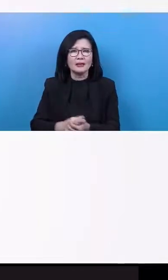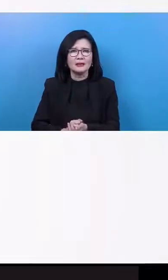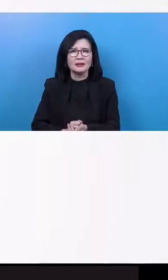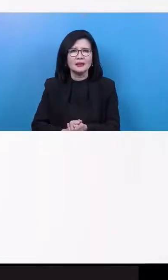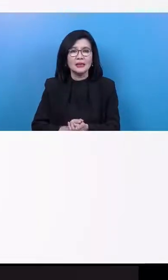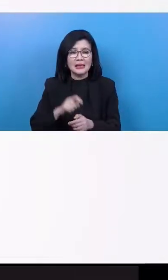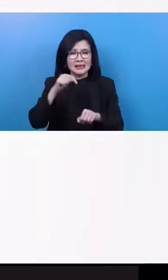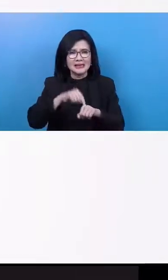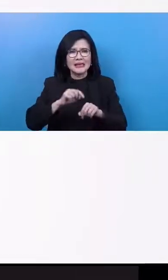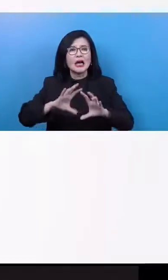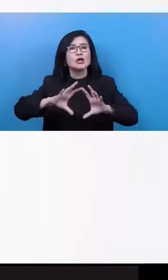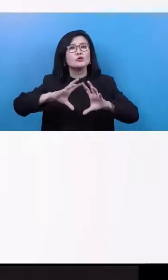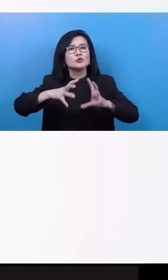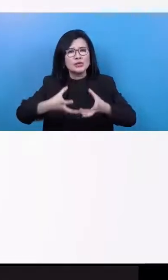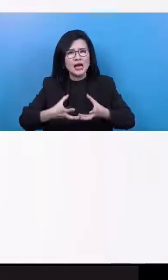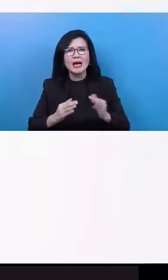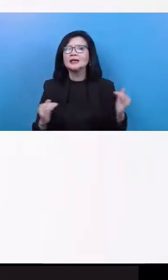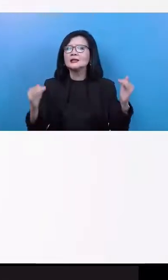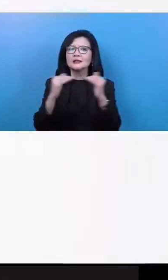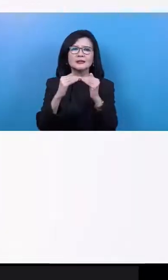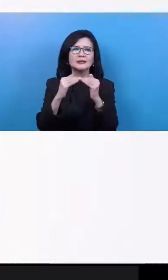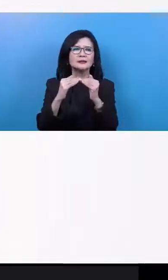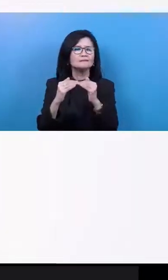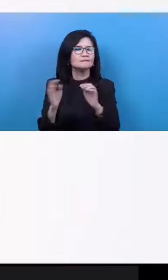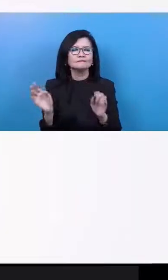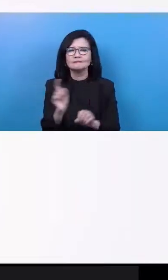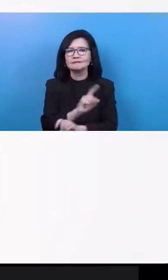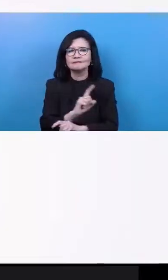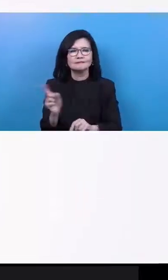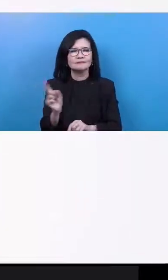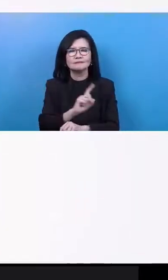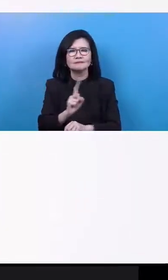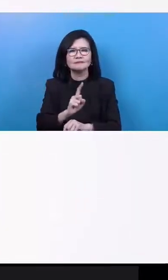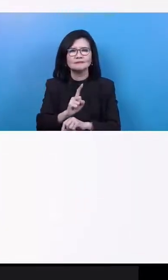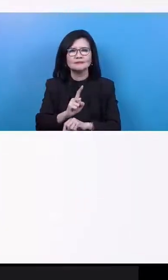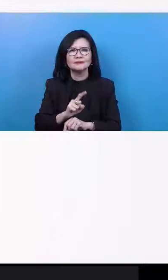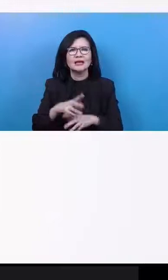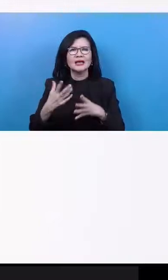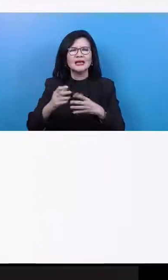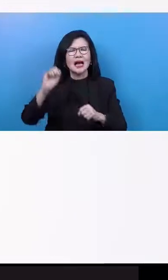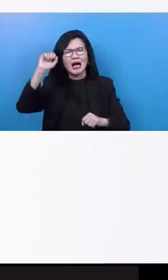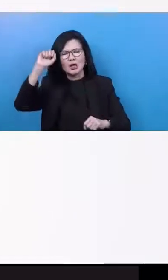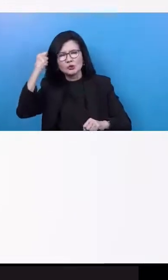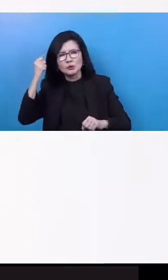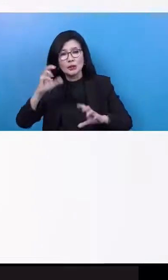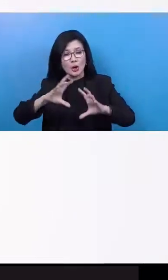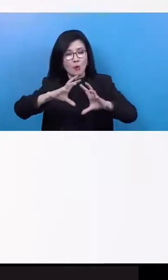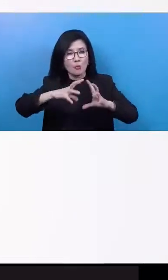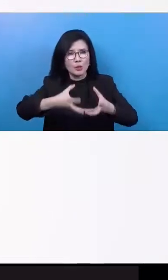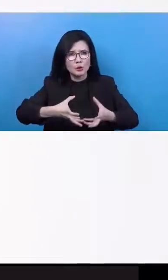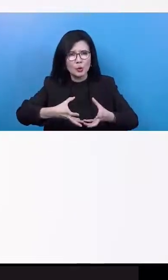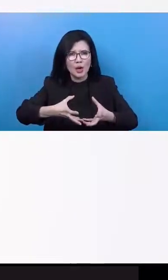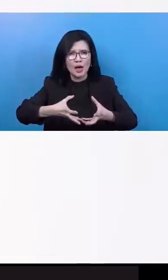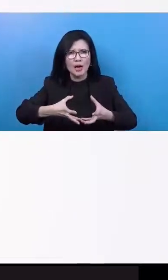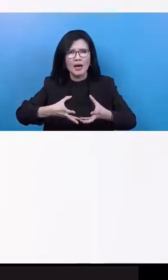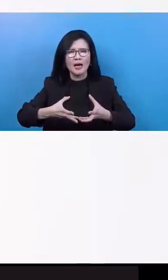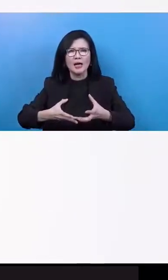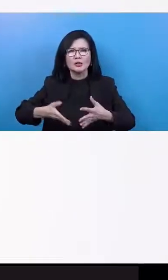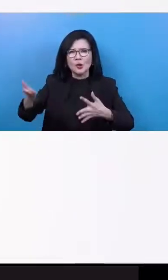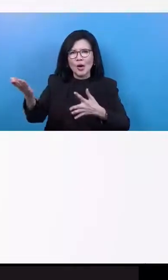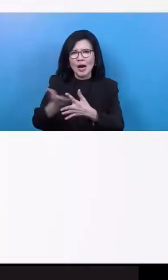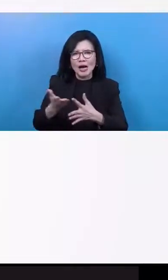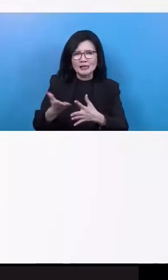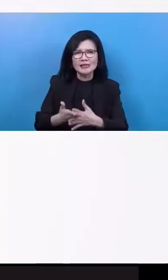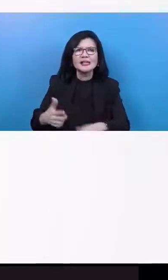because what happened is that it was very difficult for the continent to access vaccines. But in addition to